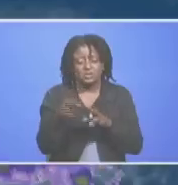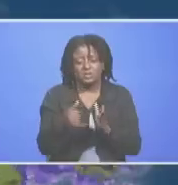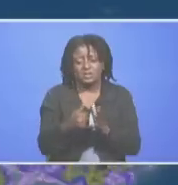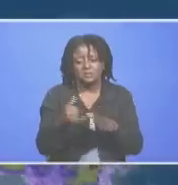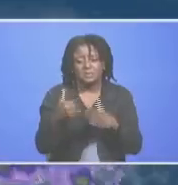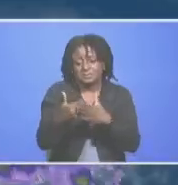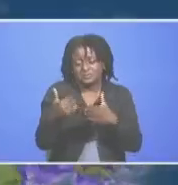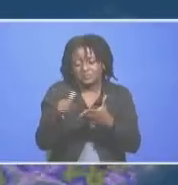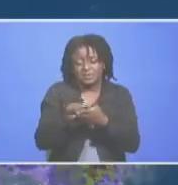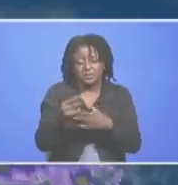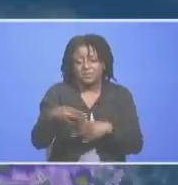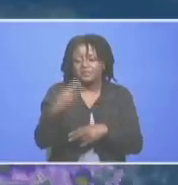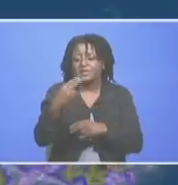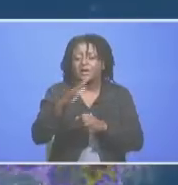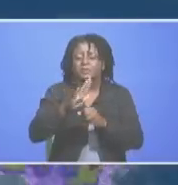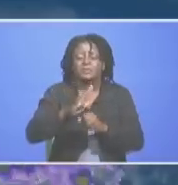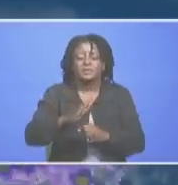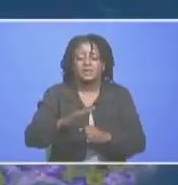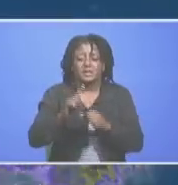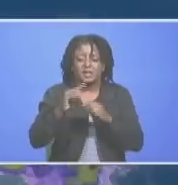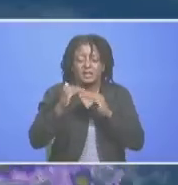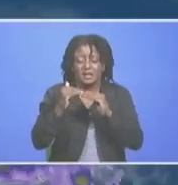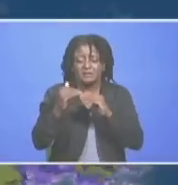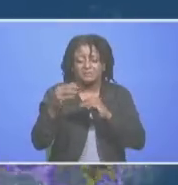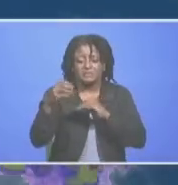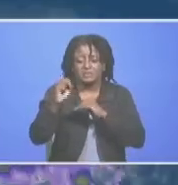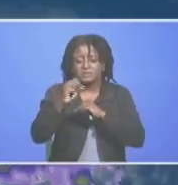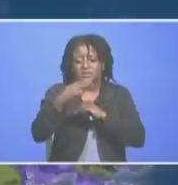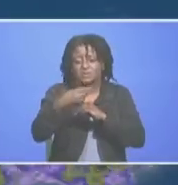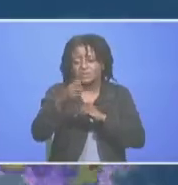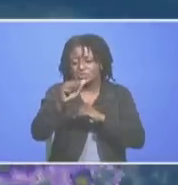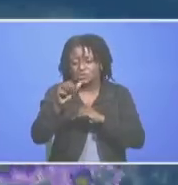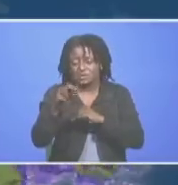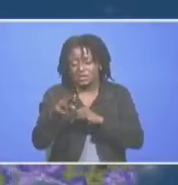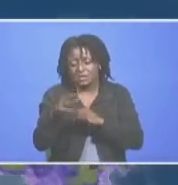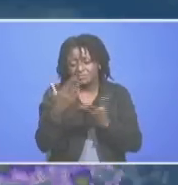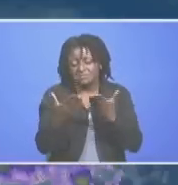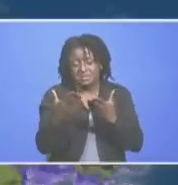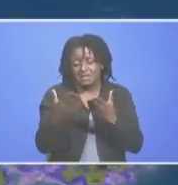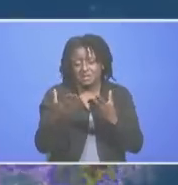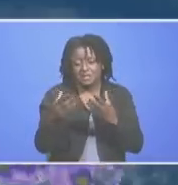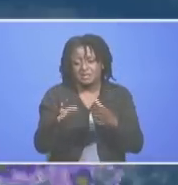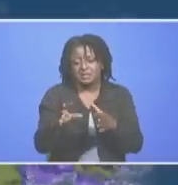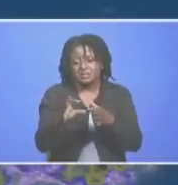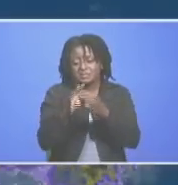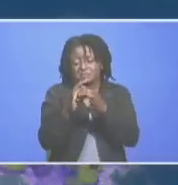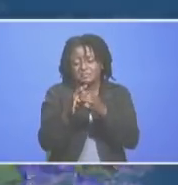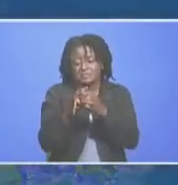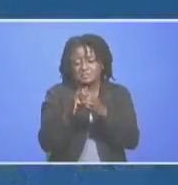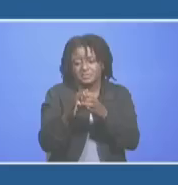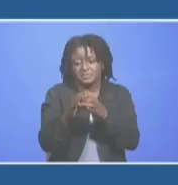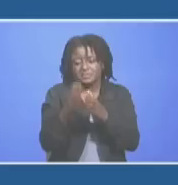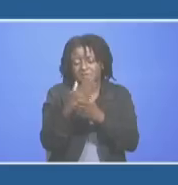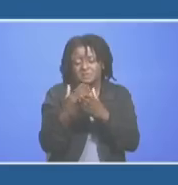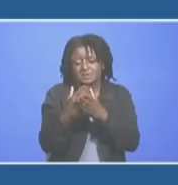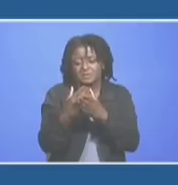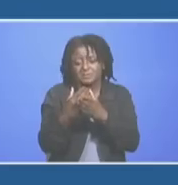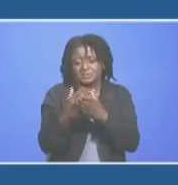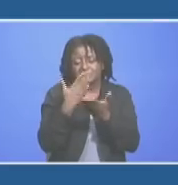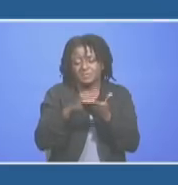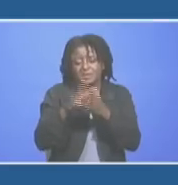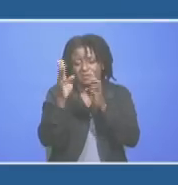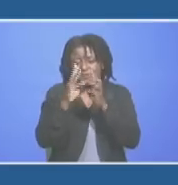do have some upper level sharing, so it could run into some hostile atmospheric condition as it continues to move toward the west. Outside of